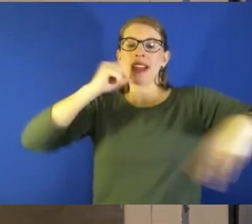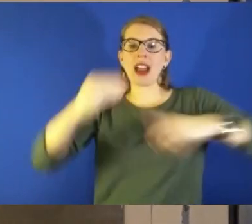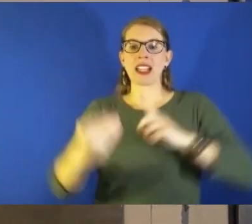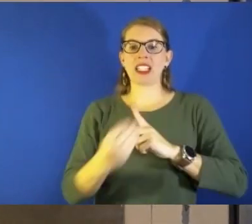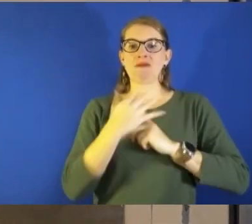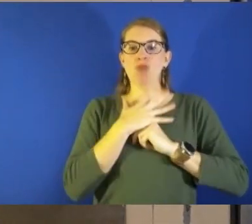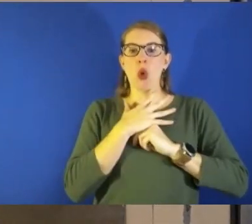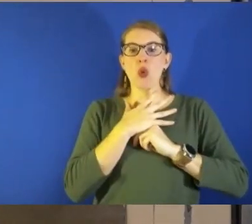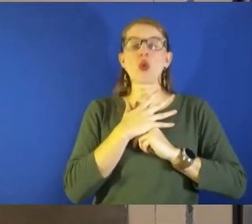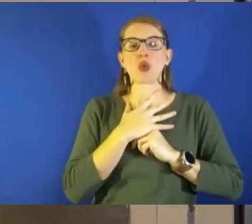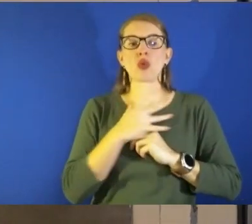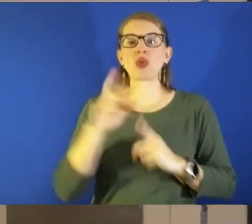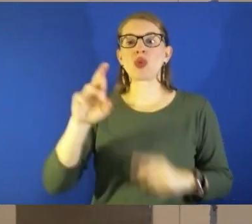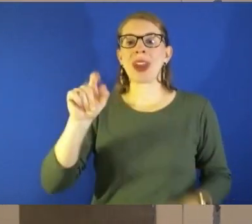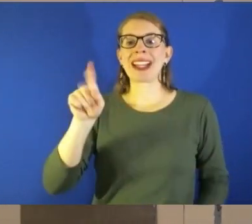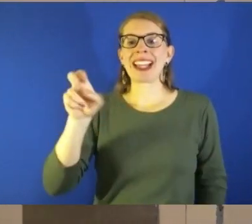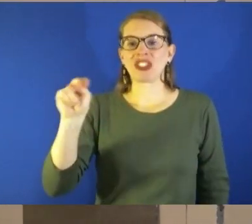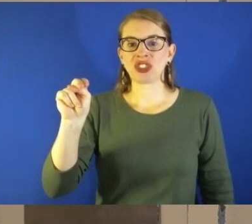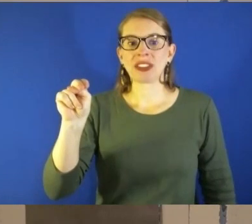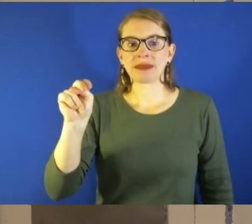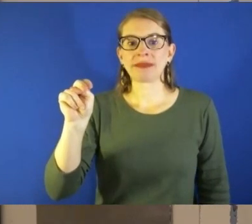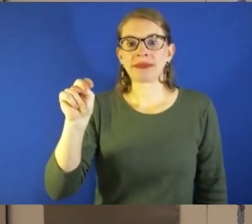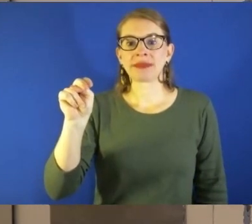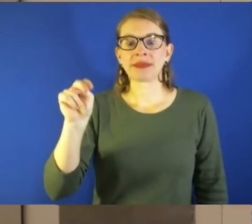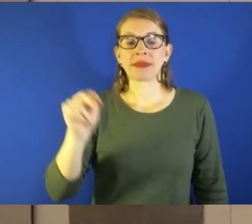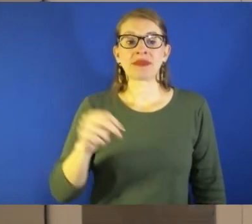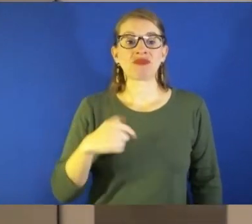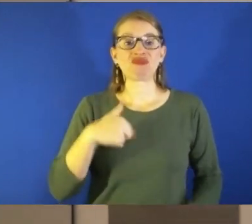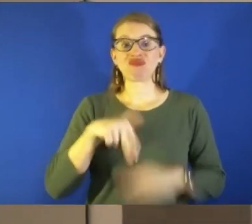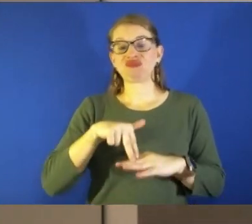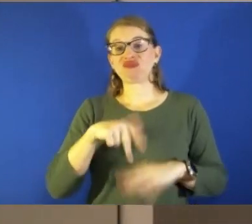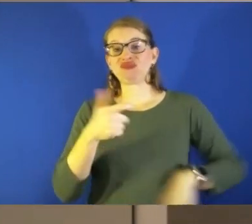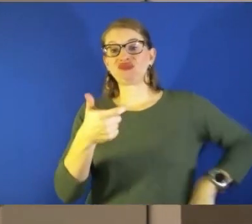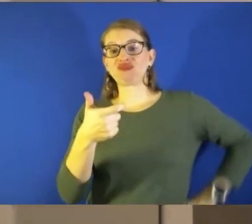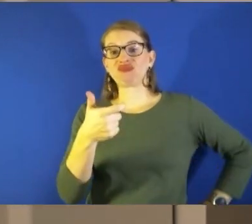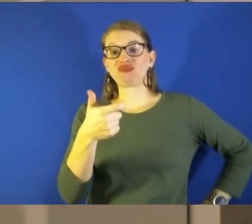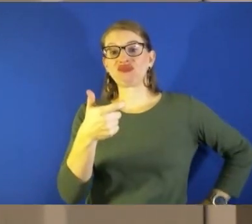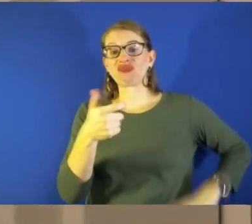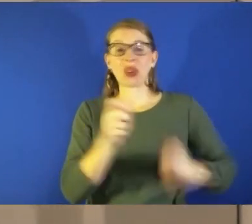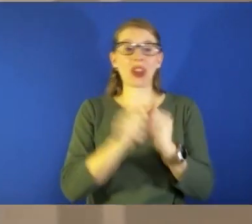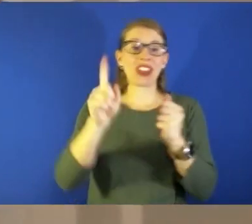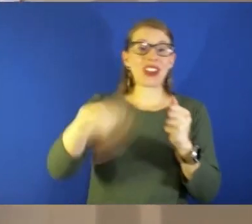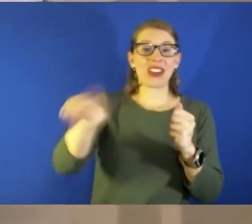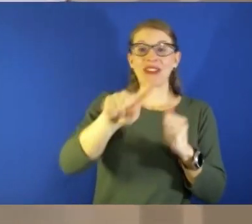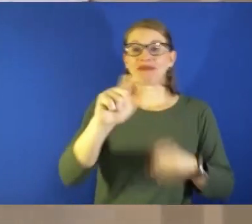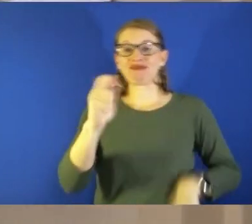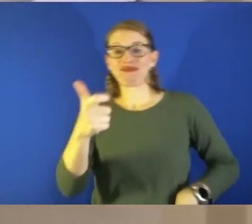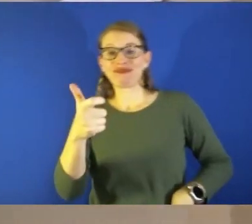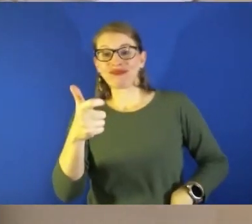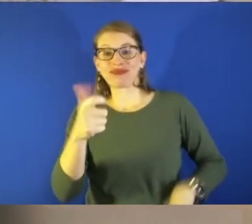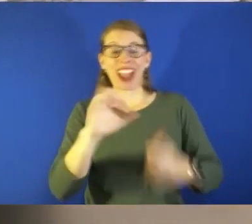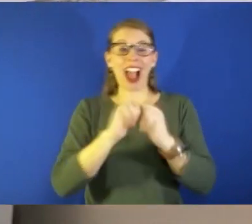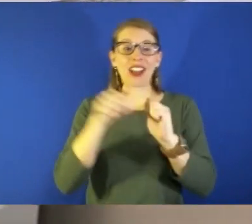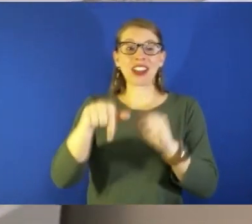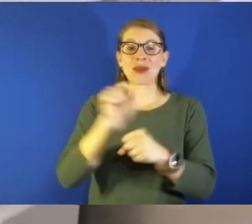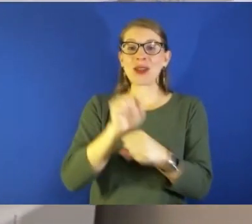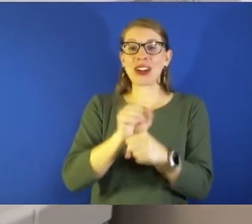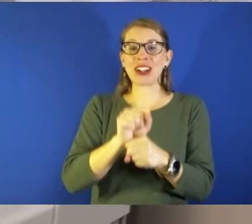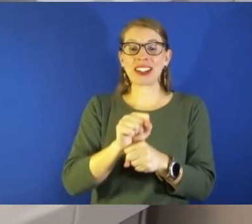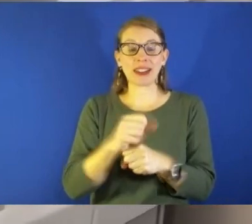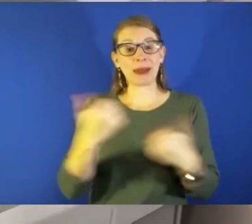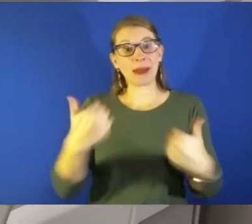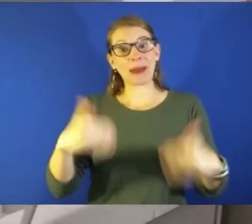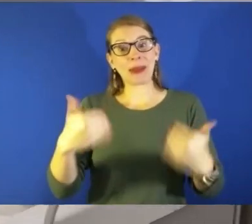radiation. And I'm just going to watch with the rest of you guys who are watching at how this works. But this has really